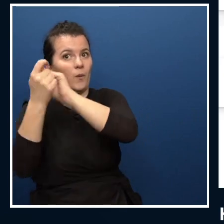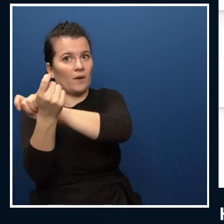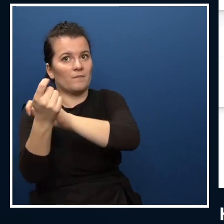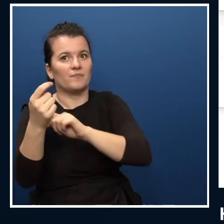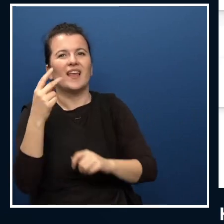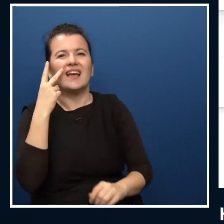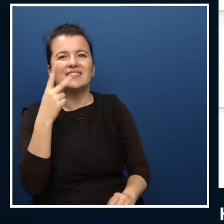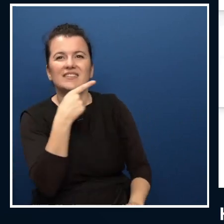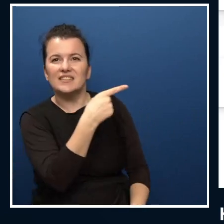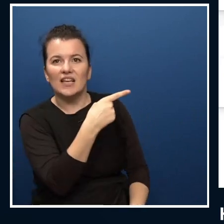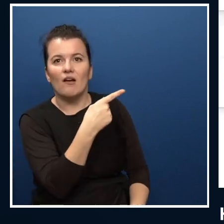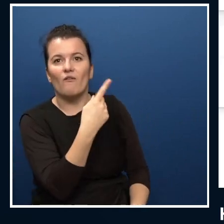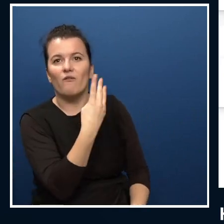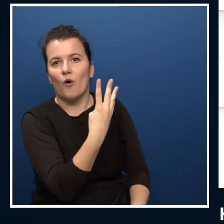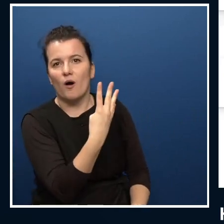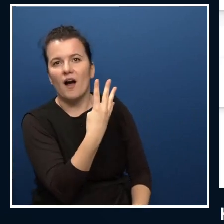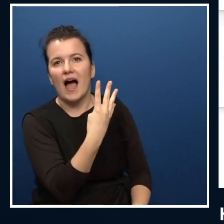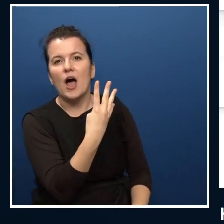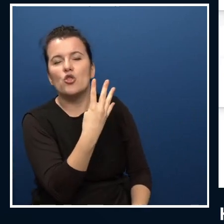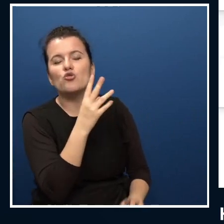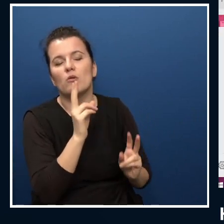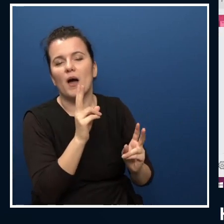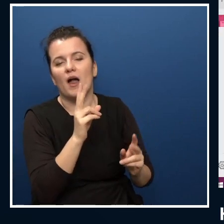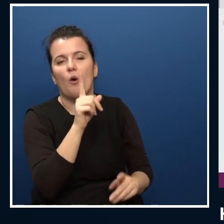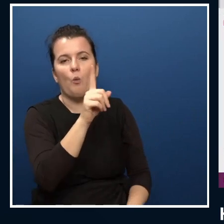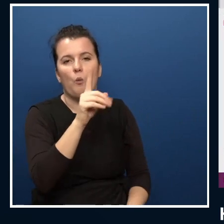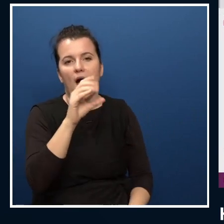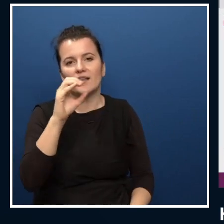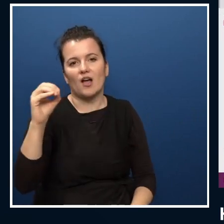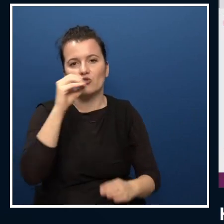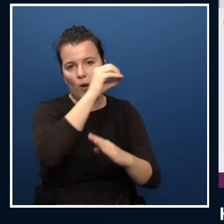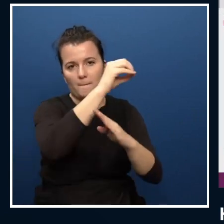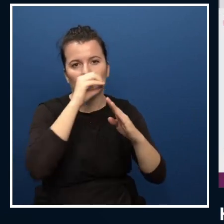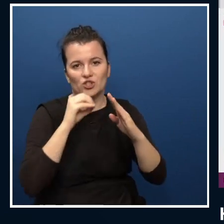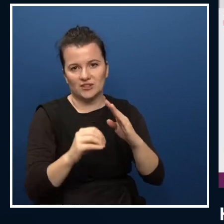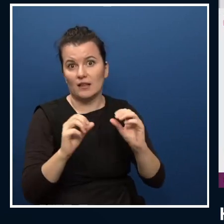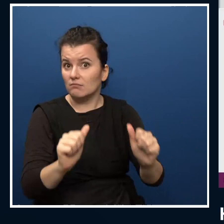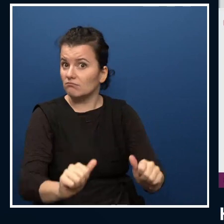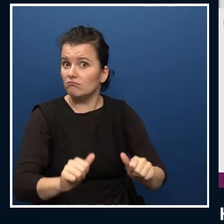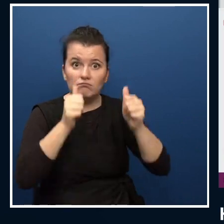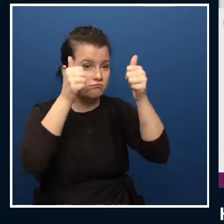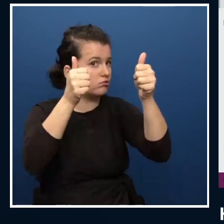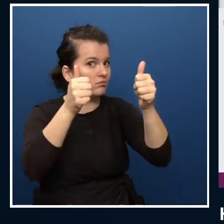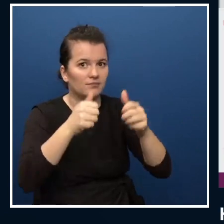4 run in Selenium, and I don't have Selenium working yet.